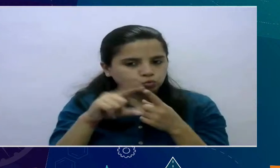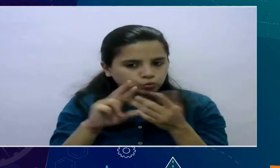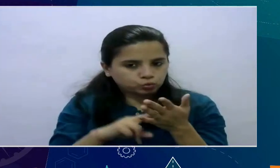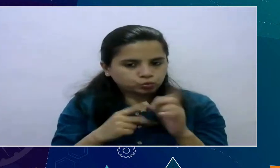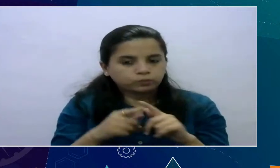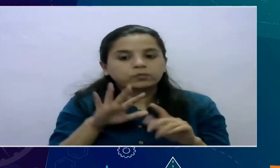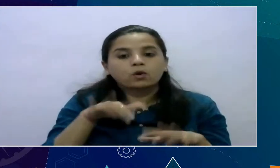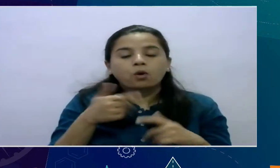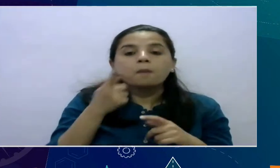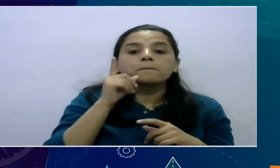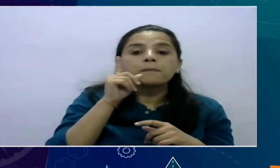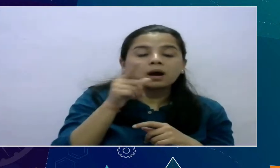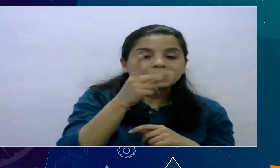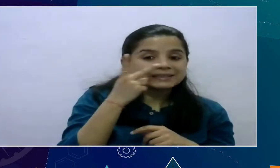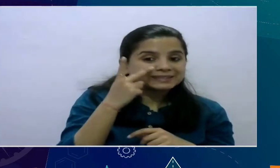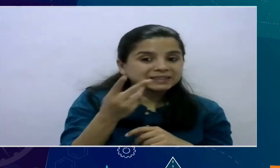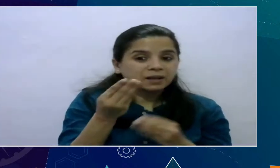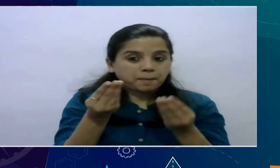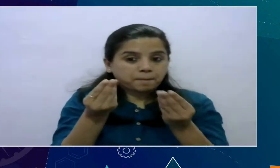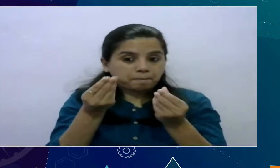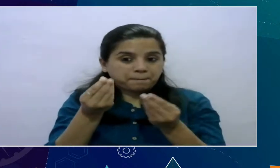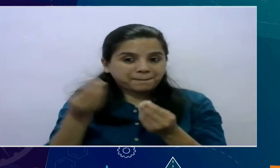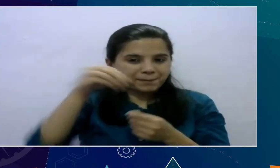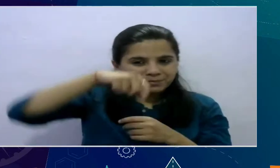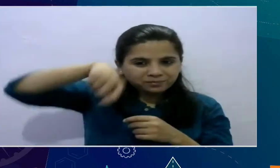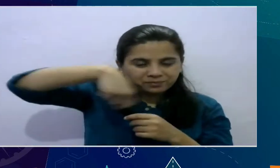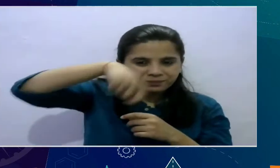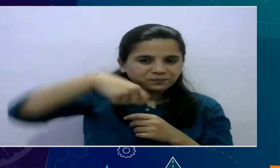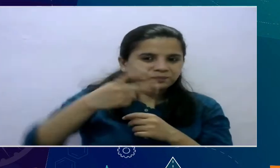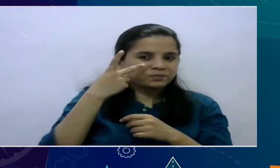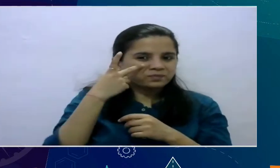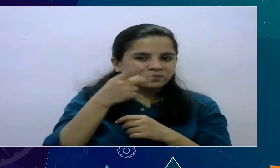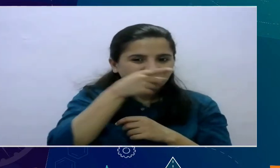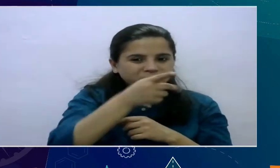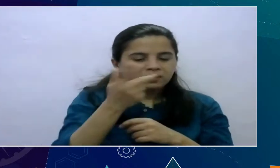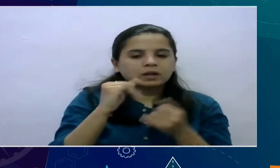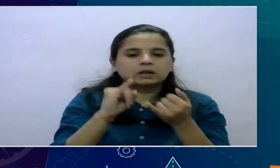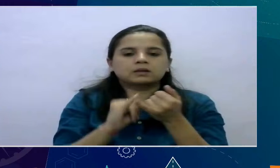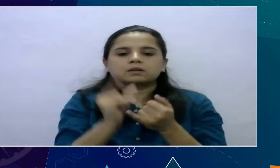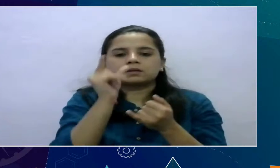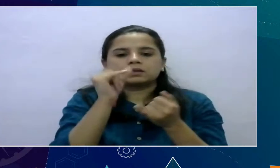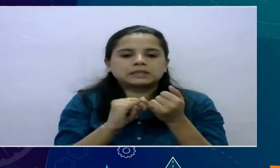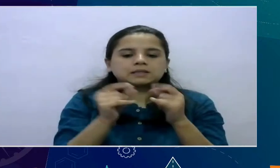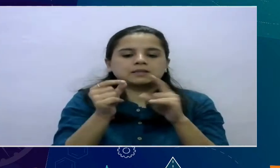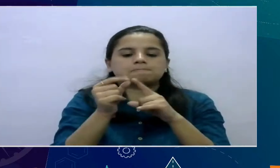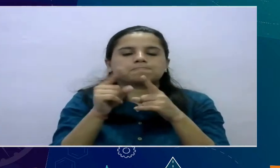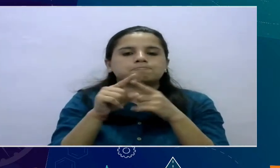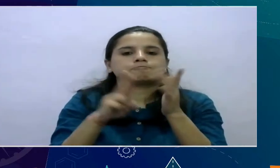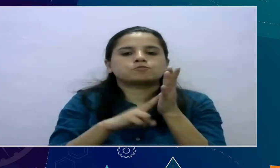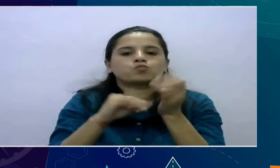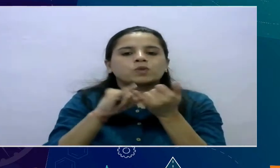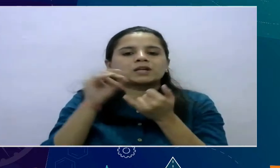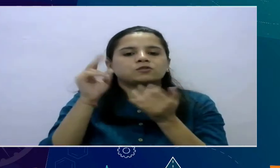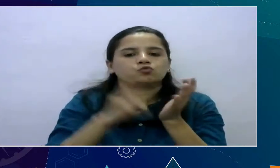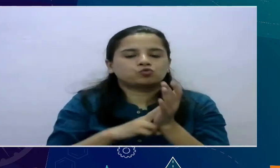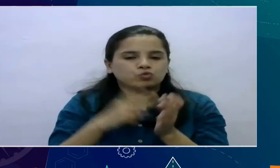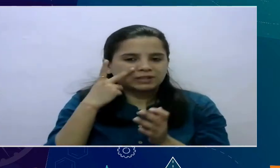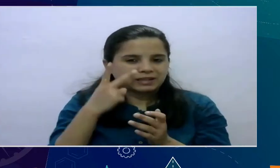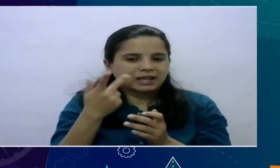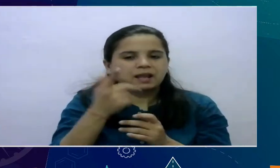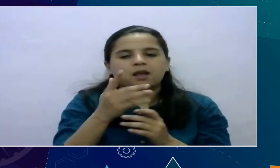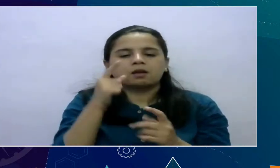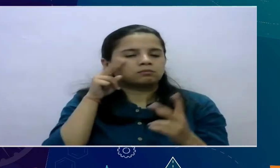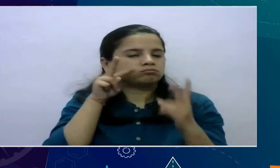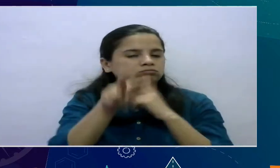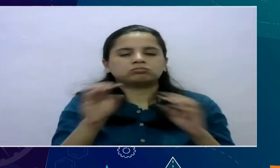case of a suspension, it is opaque. Right? So we already learned